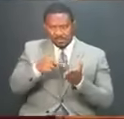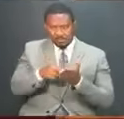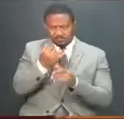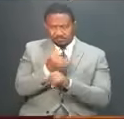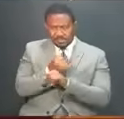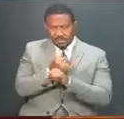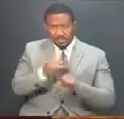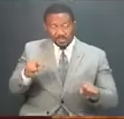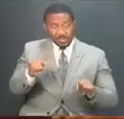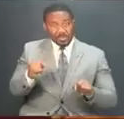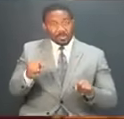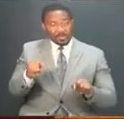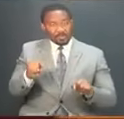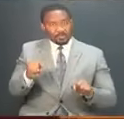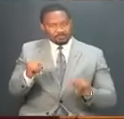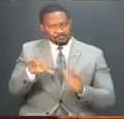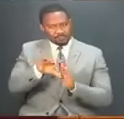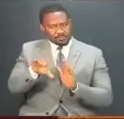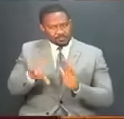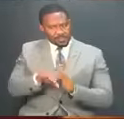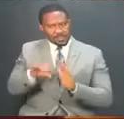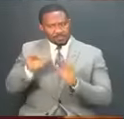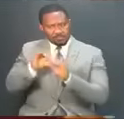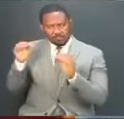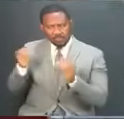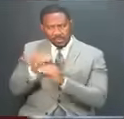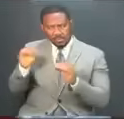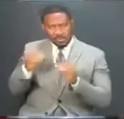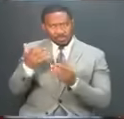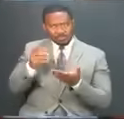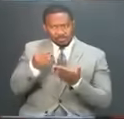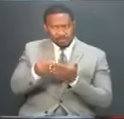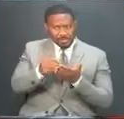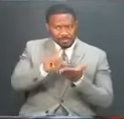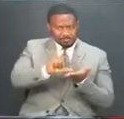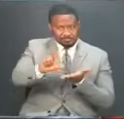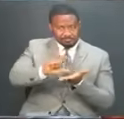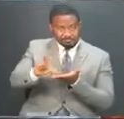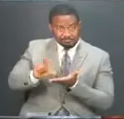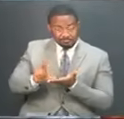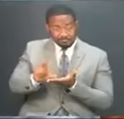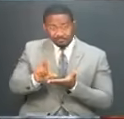Independent Constitutional Bodies on the allocation of the sum of